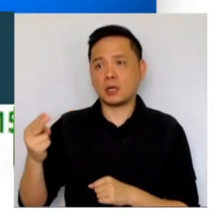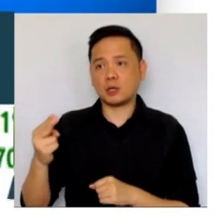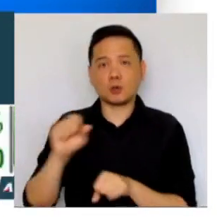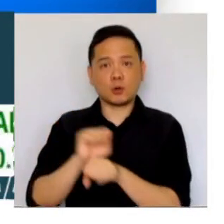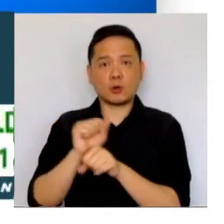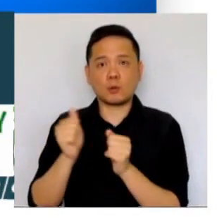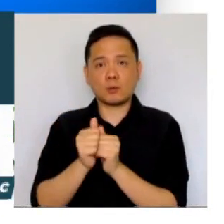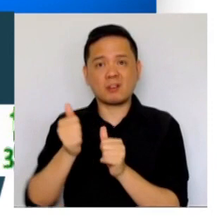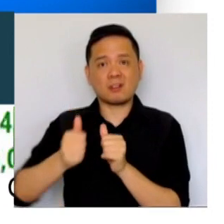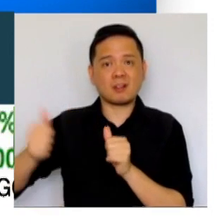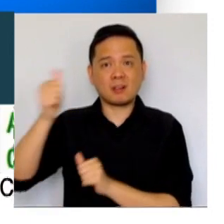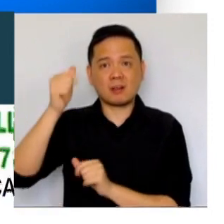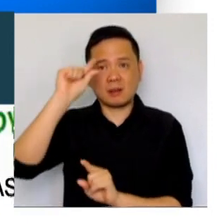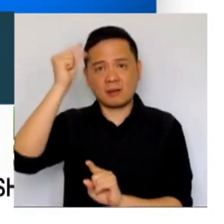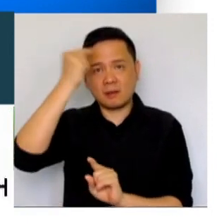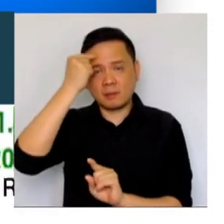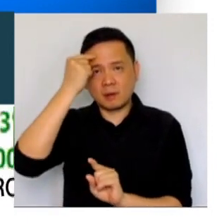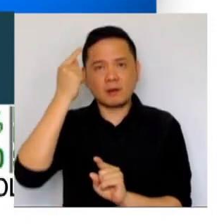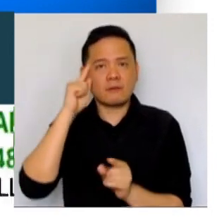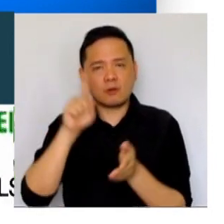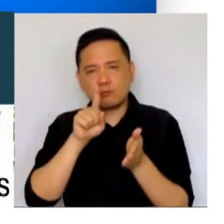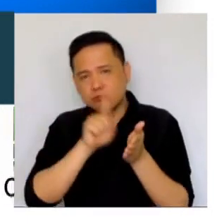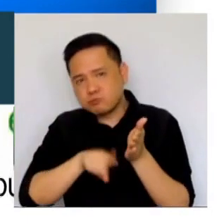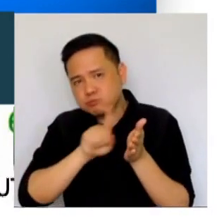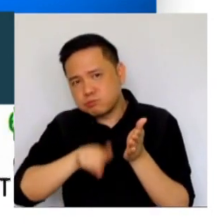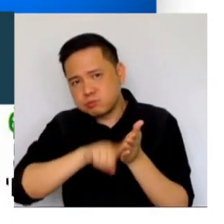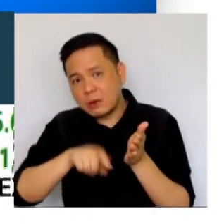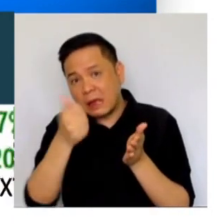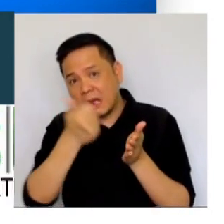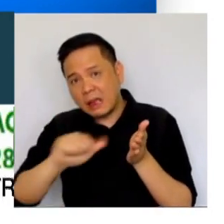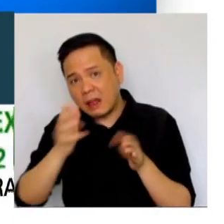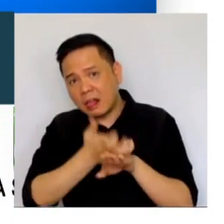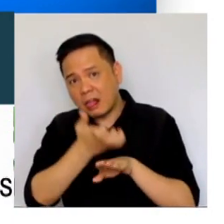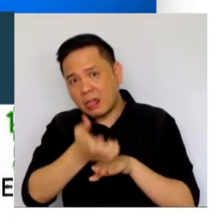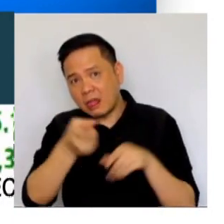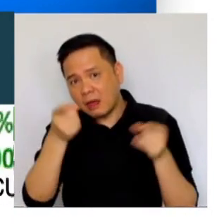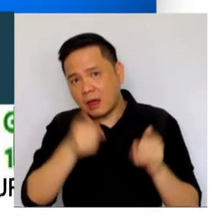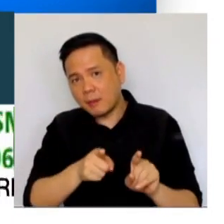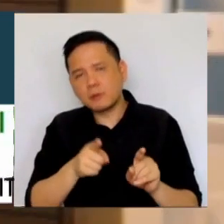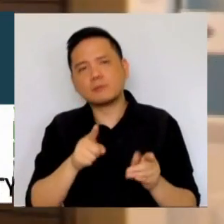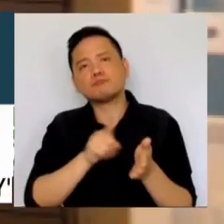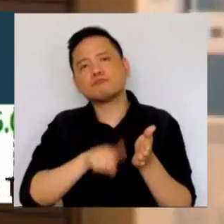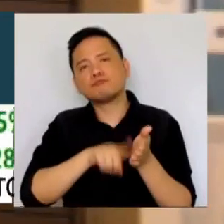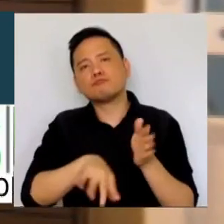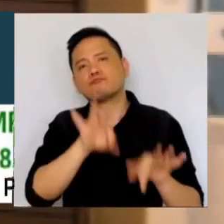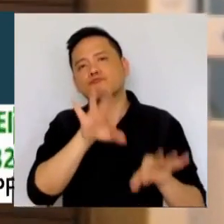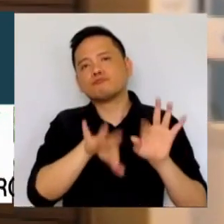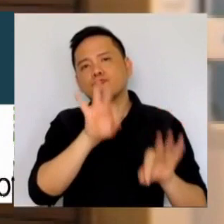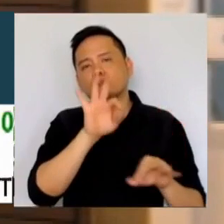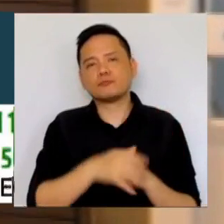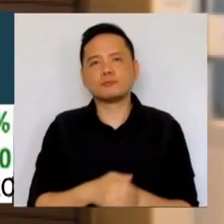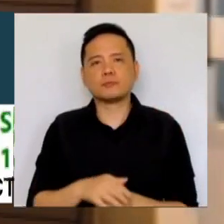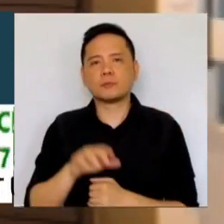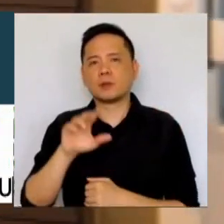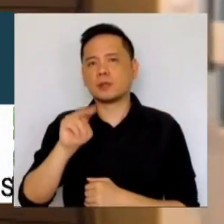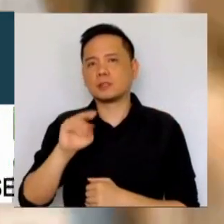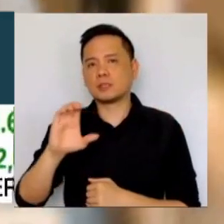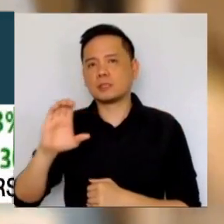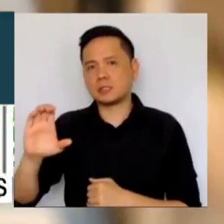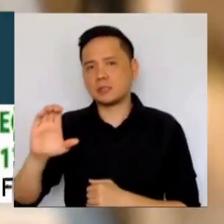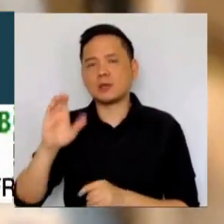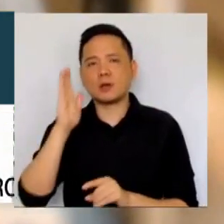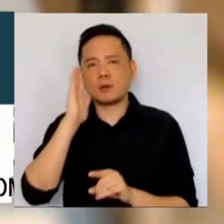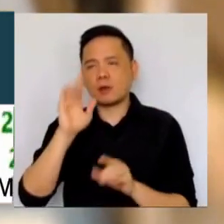agencies to track and deal with any fraudulent cyber activities. The NPC is investigating telcos and payment